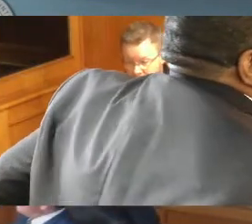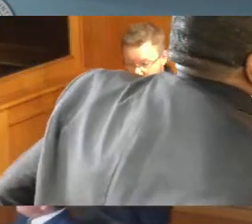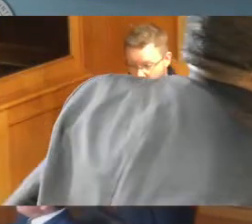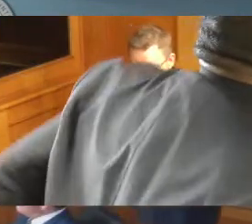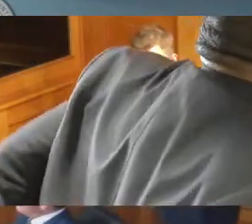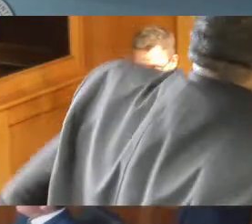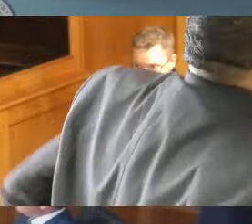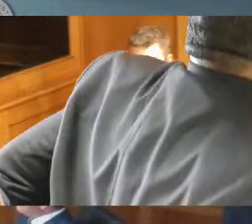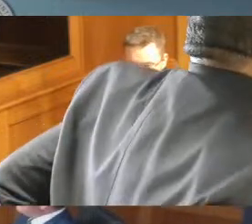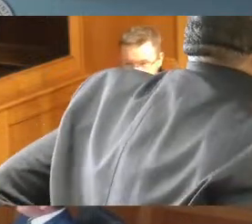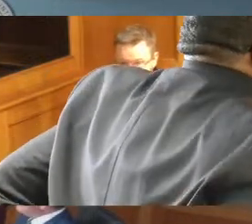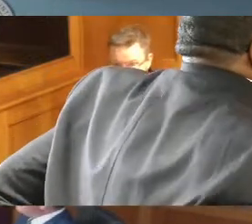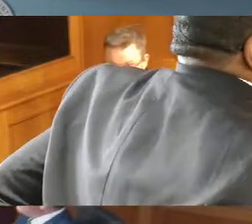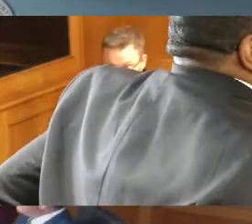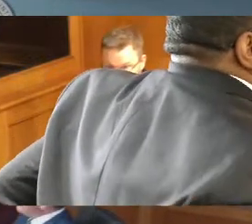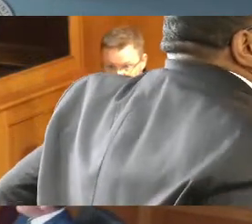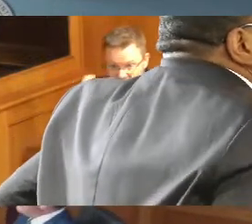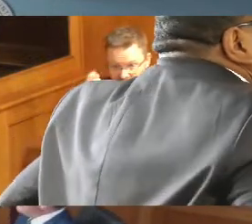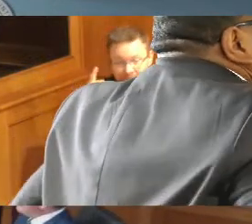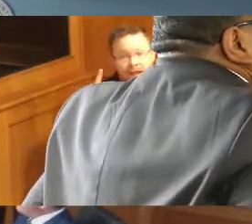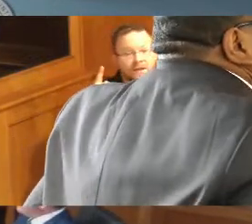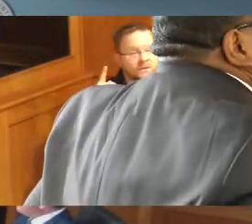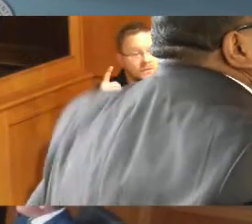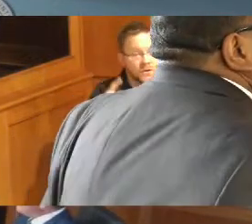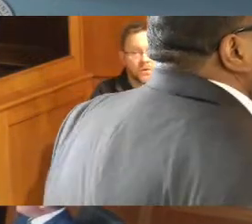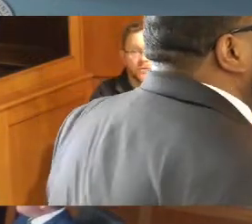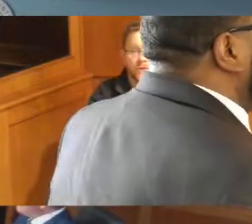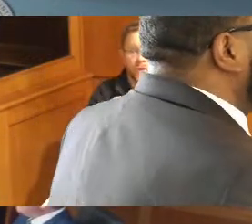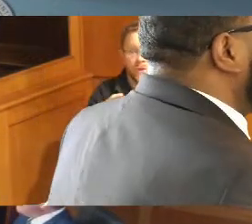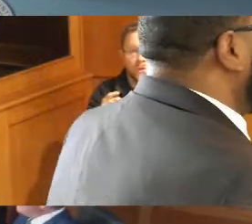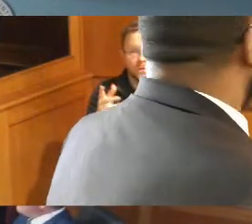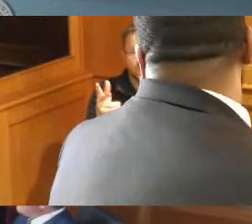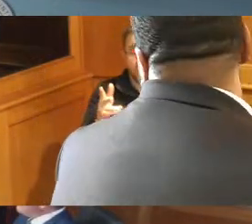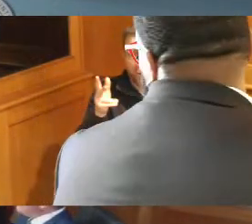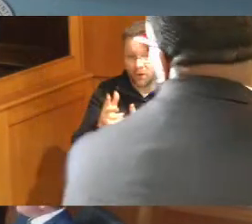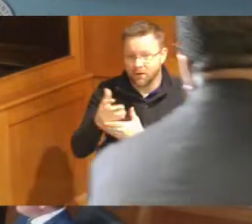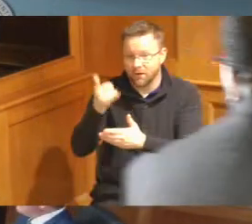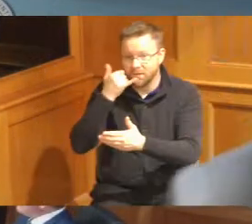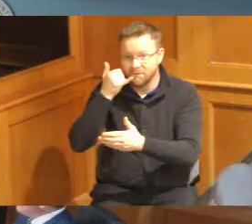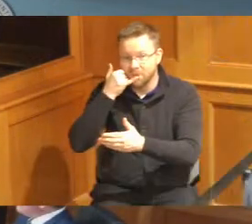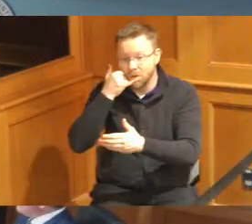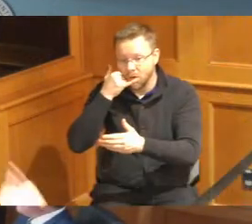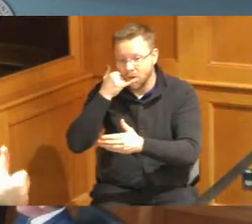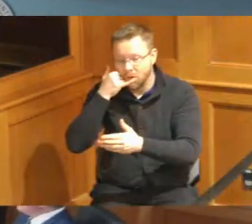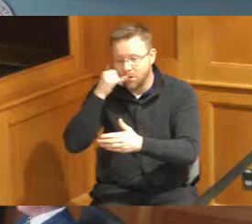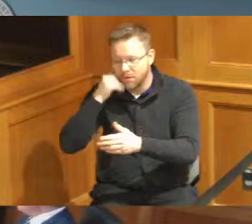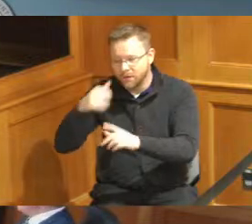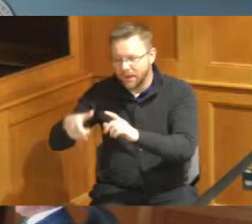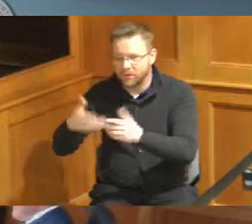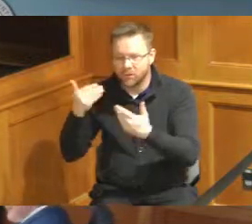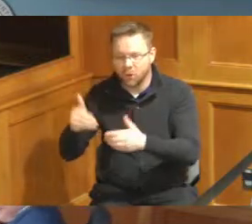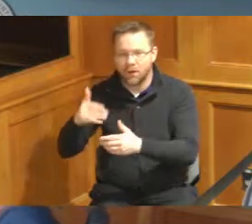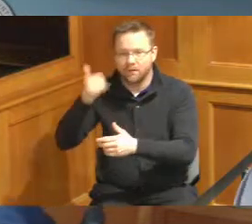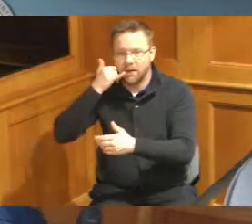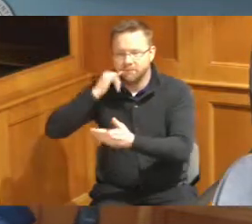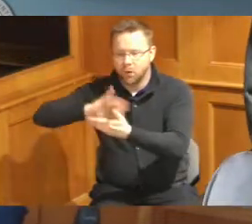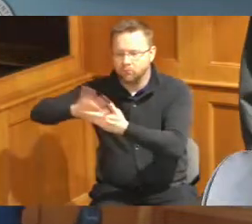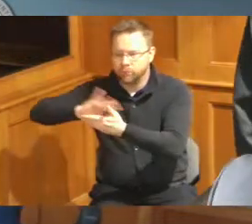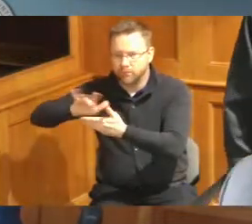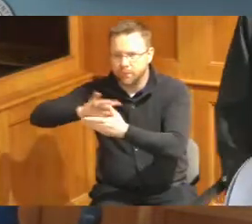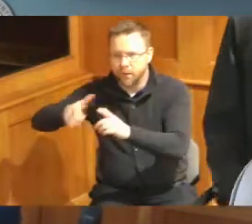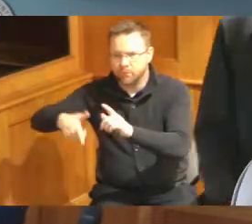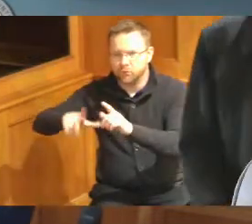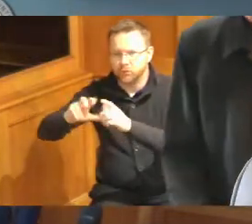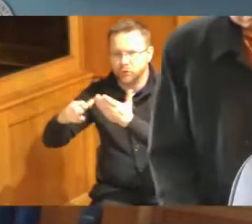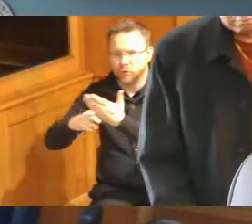So you can renew your parking on your phone if you'd like, but don't take a chance on it, okay? I'm sorry, did